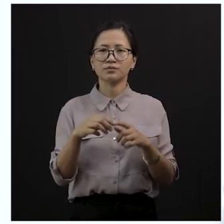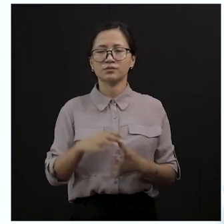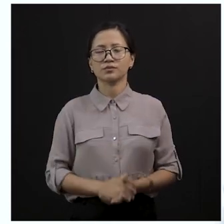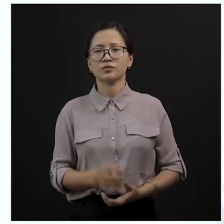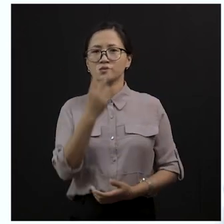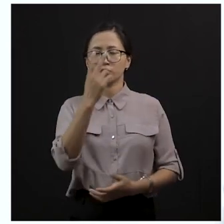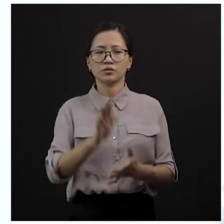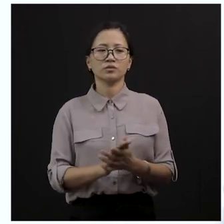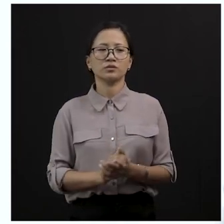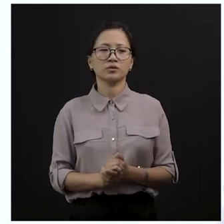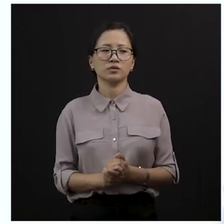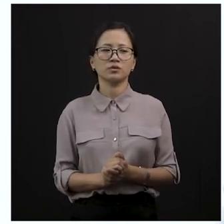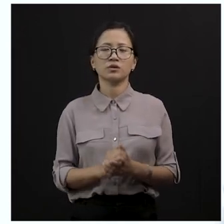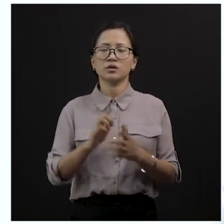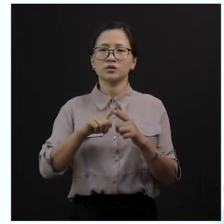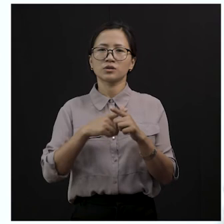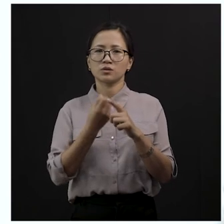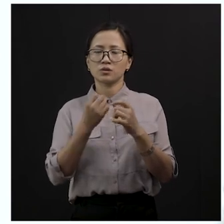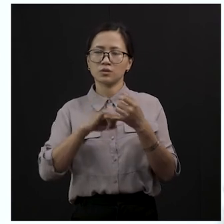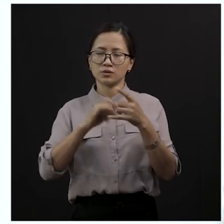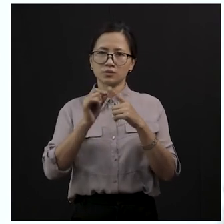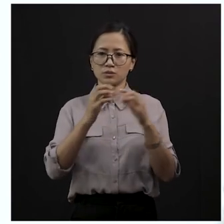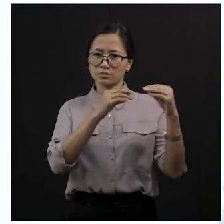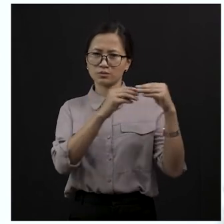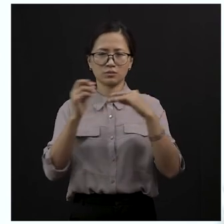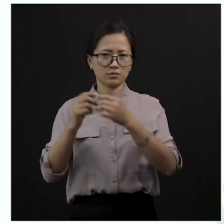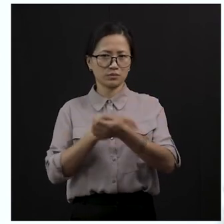first is Joseph Michael Montcalfor, and the